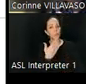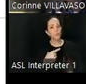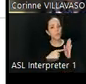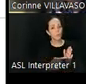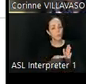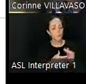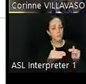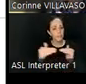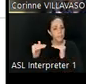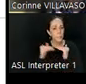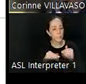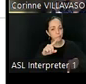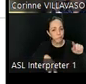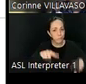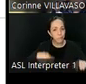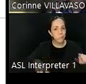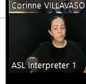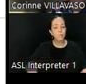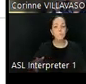Thank you, Commissioner Cherie. Staff?